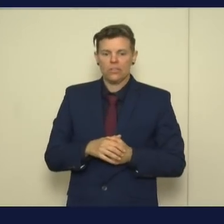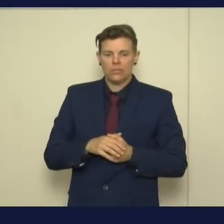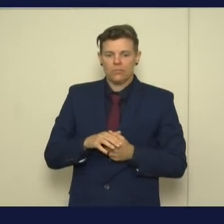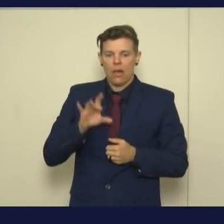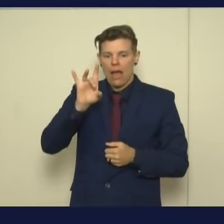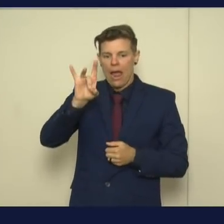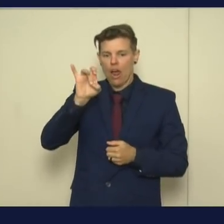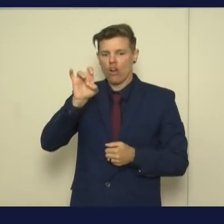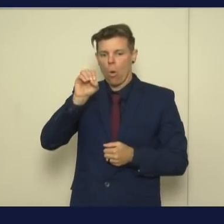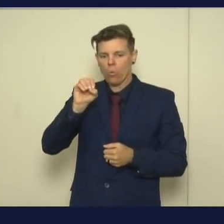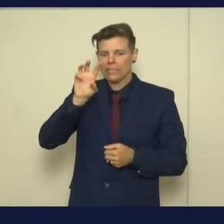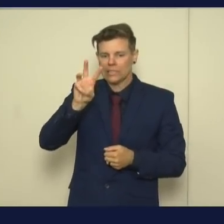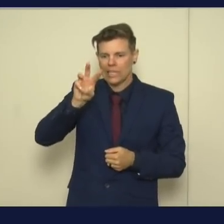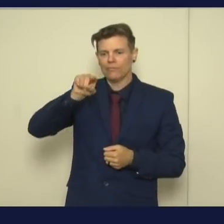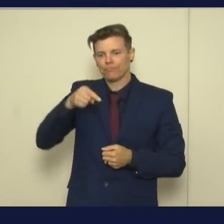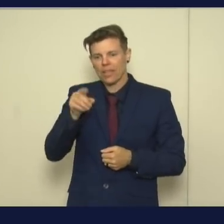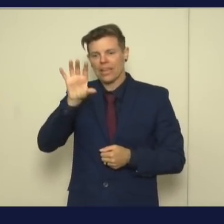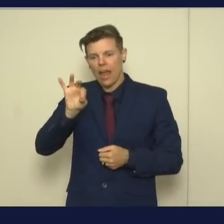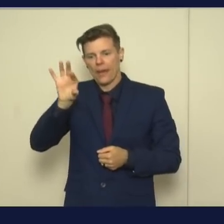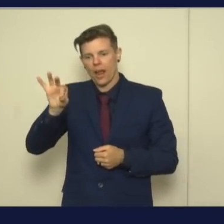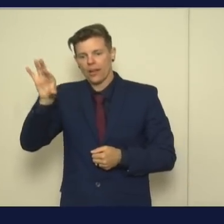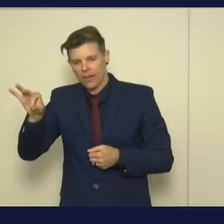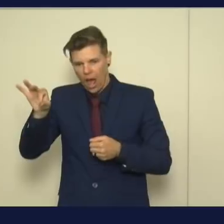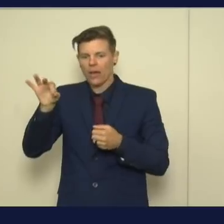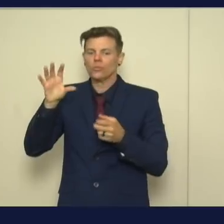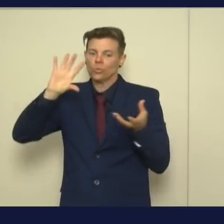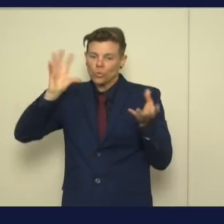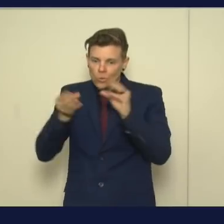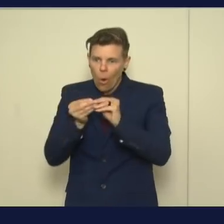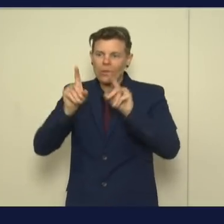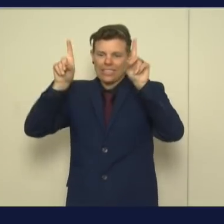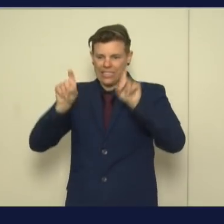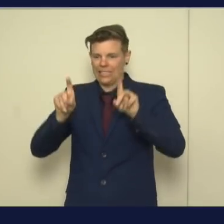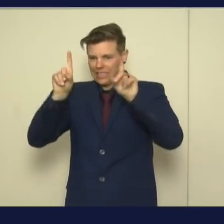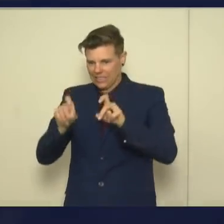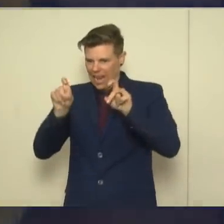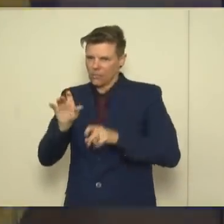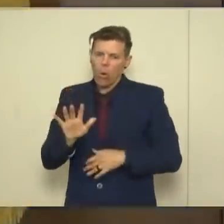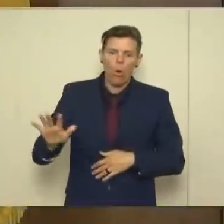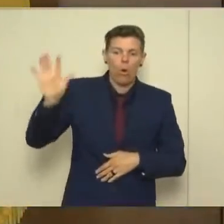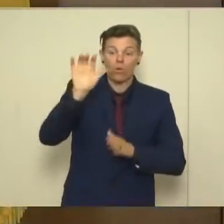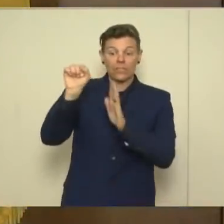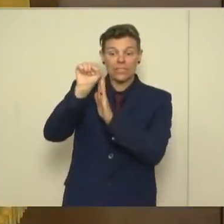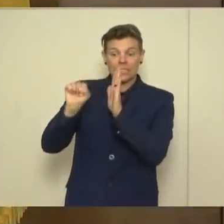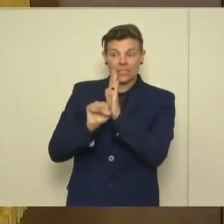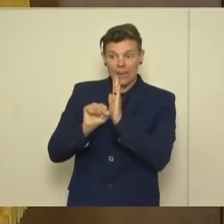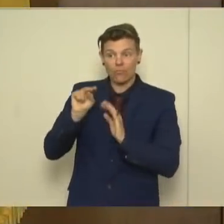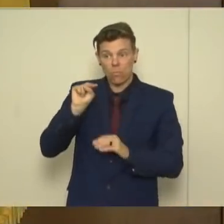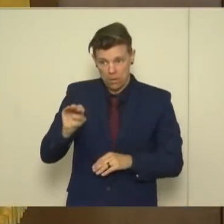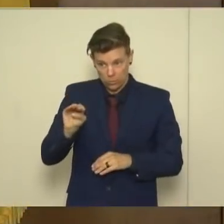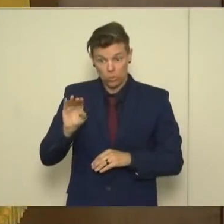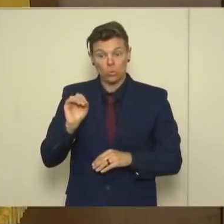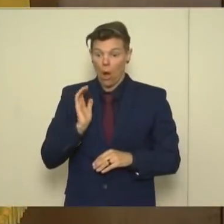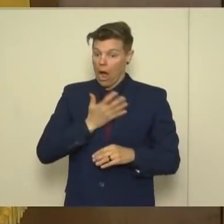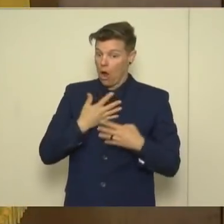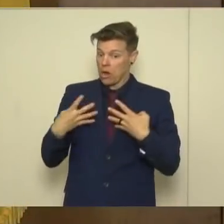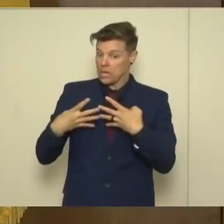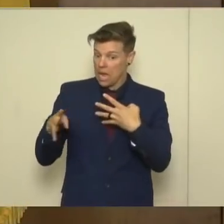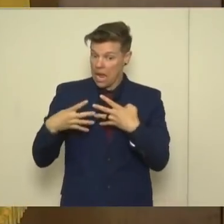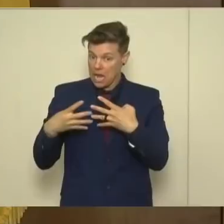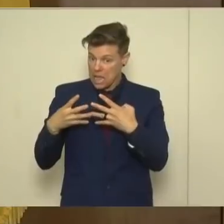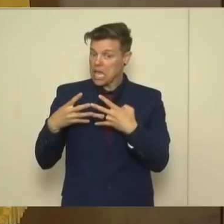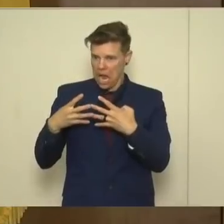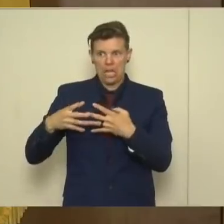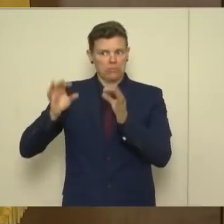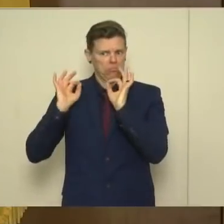806,999 total tests. We continue to be right in our gating criteria for tests, although we're down a little, and I expect that to